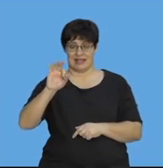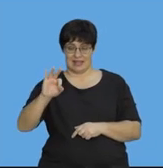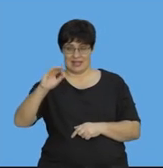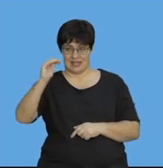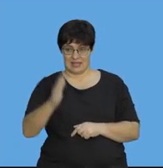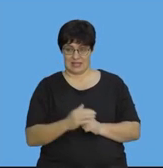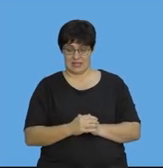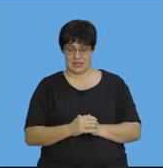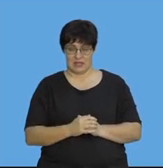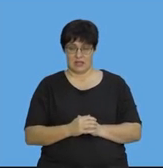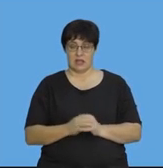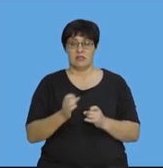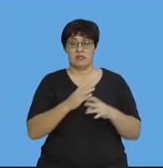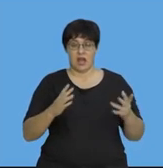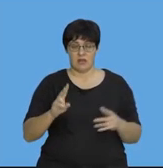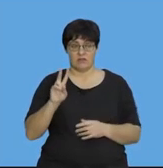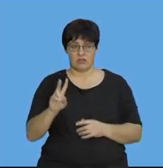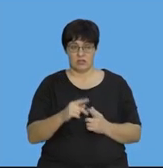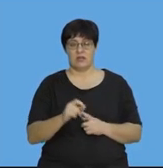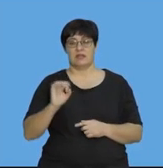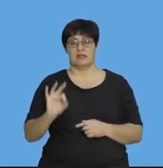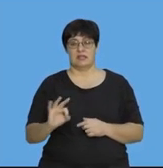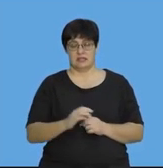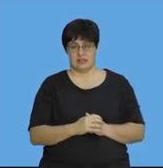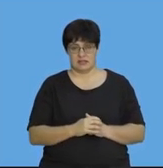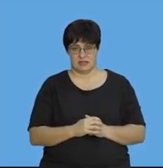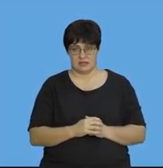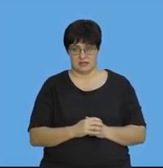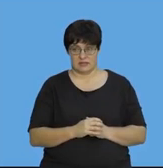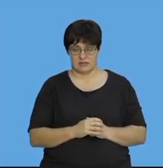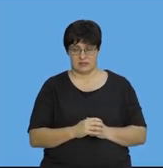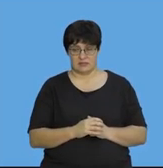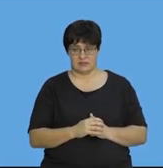1.83. Initial velocity was 3.